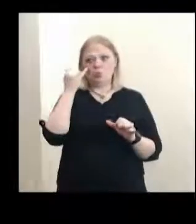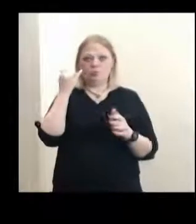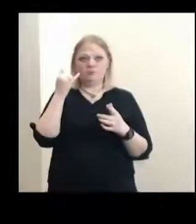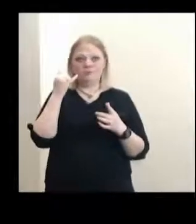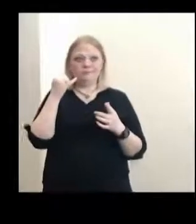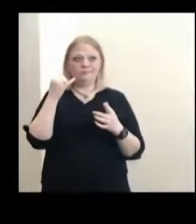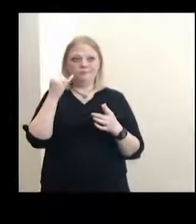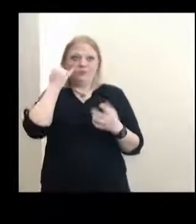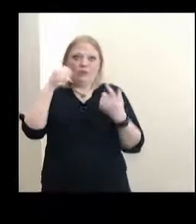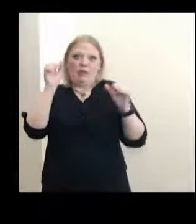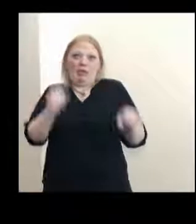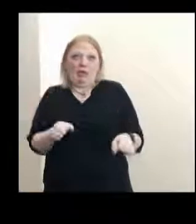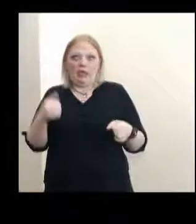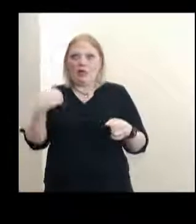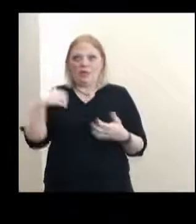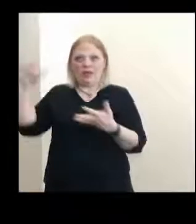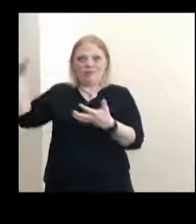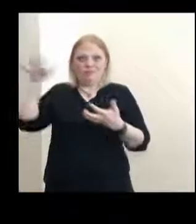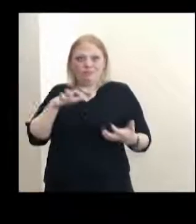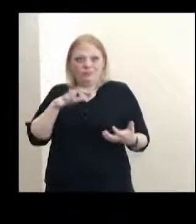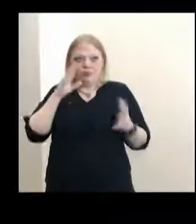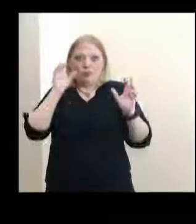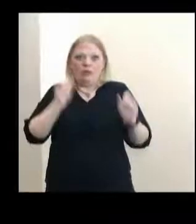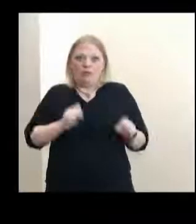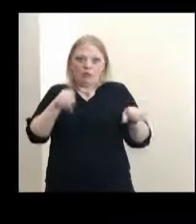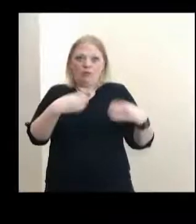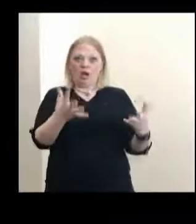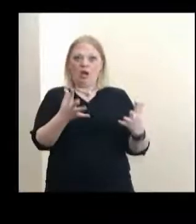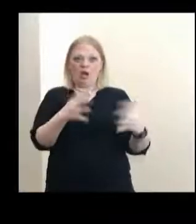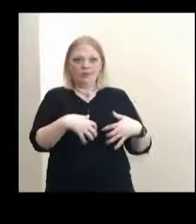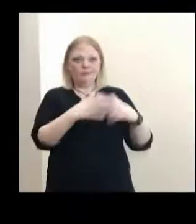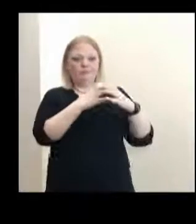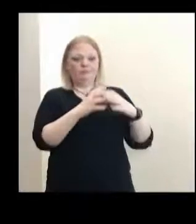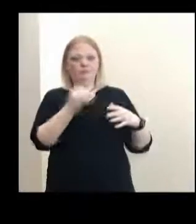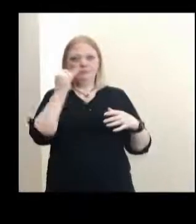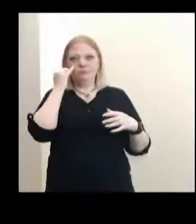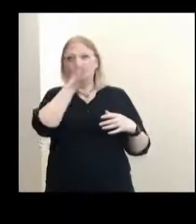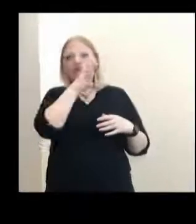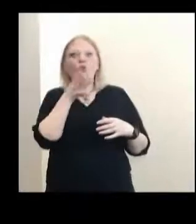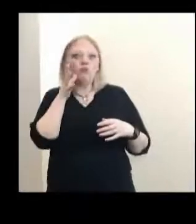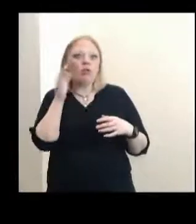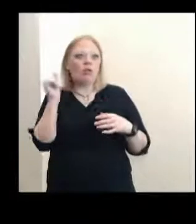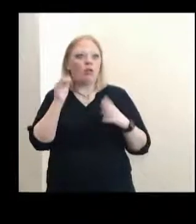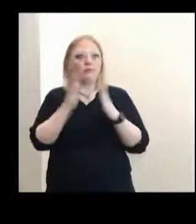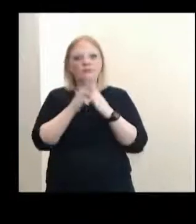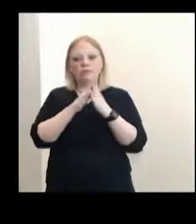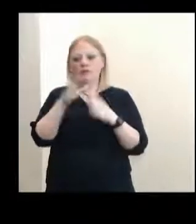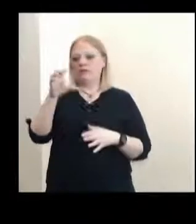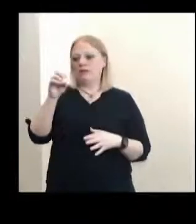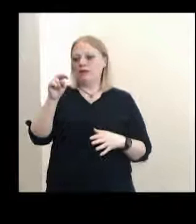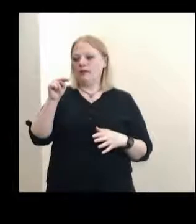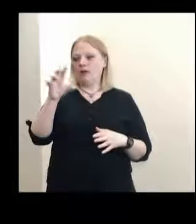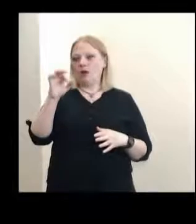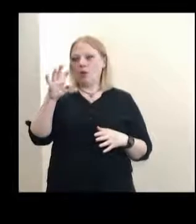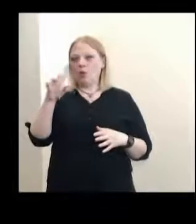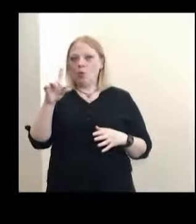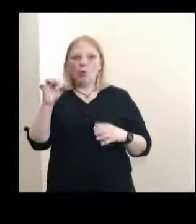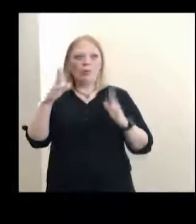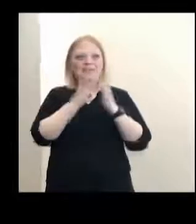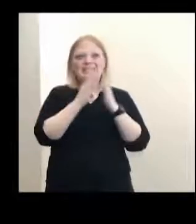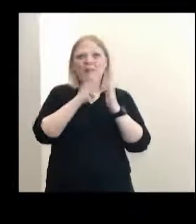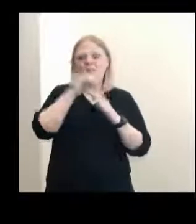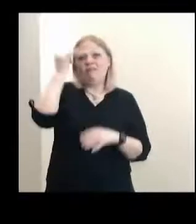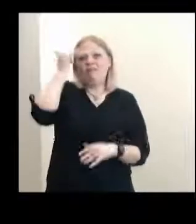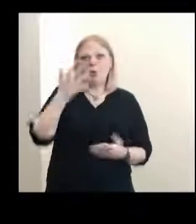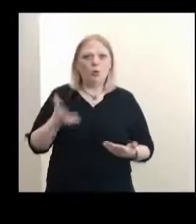as long as we have vaccine doses to do pop-up clinics. Whether it's a rural area like the town of Concord or it's the city of Buffalo.